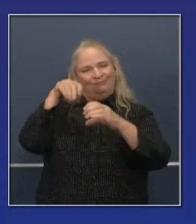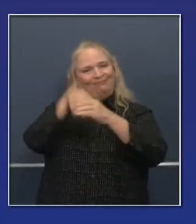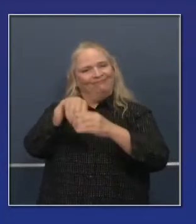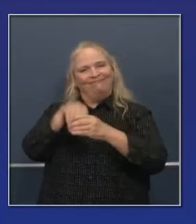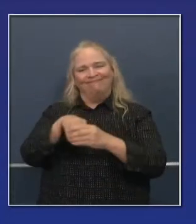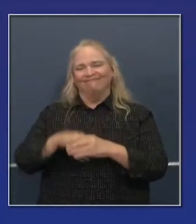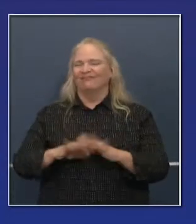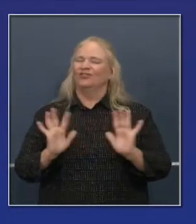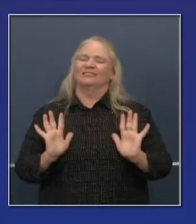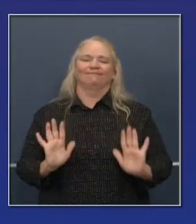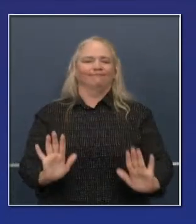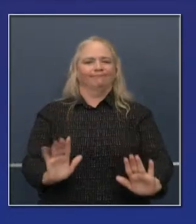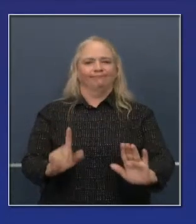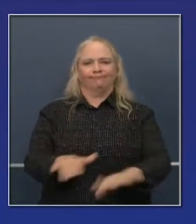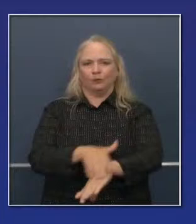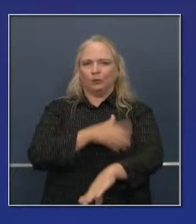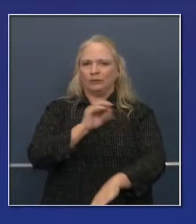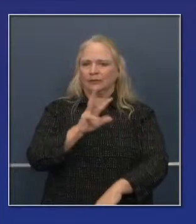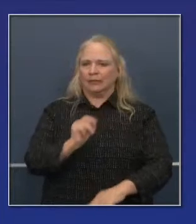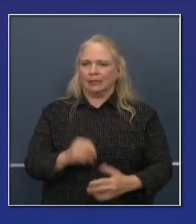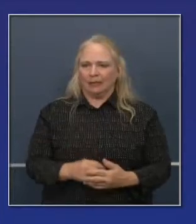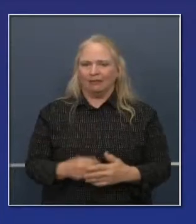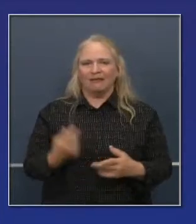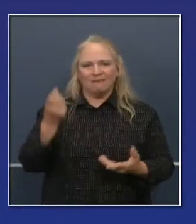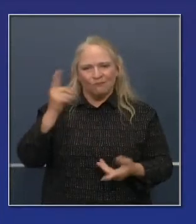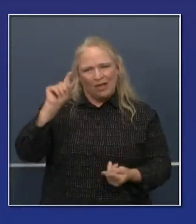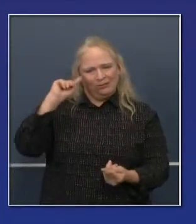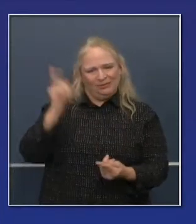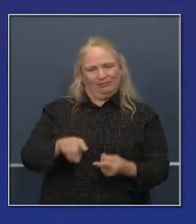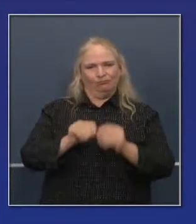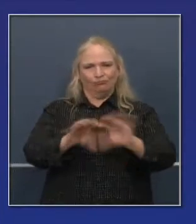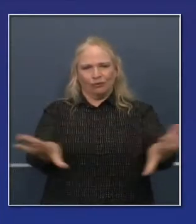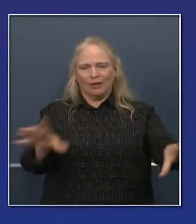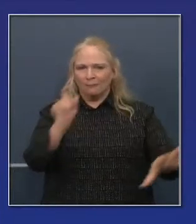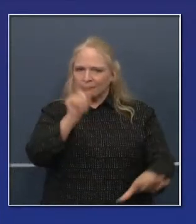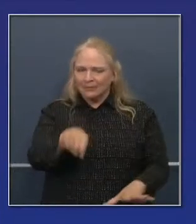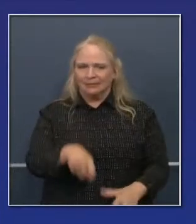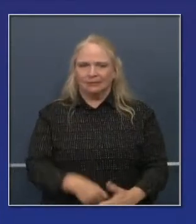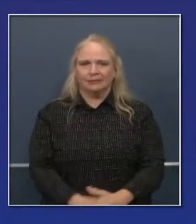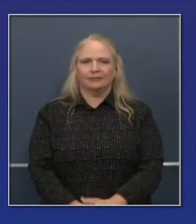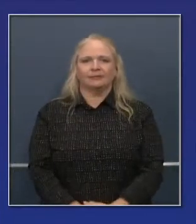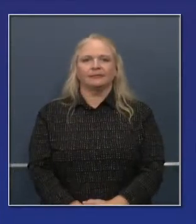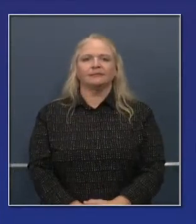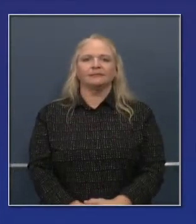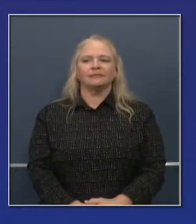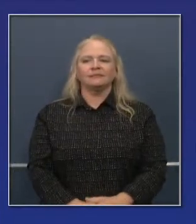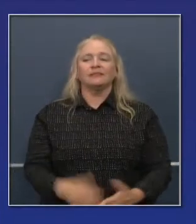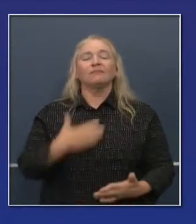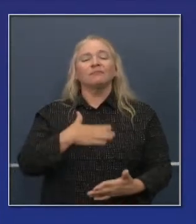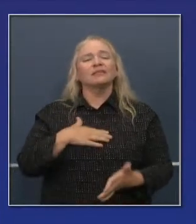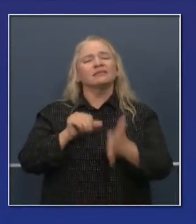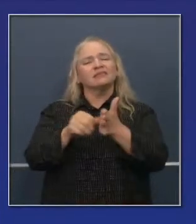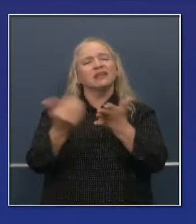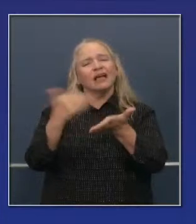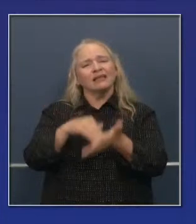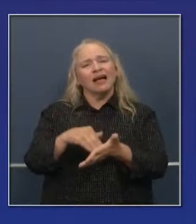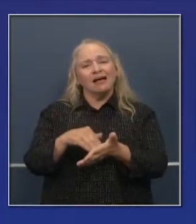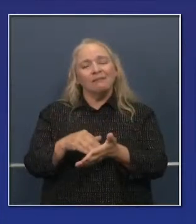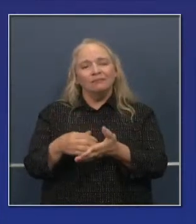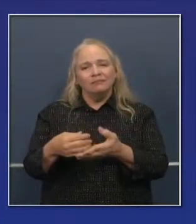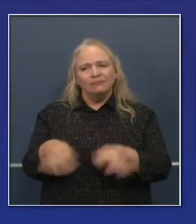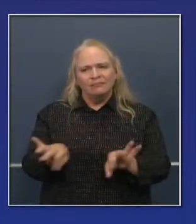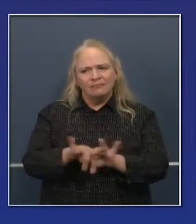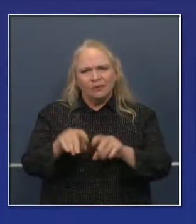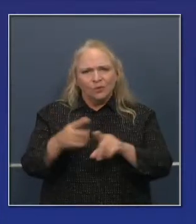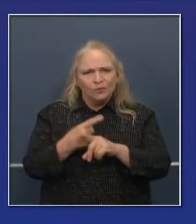positivity and spread of this virus. As always, continue to press upon you the importance of wearing a mask, wearing